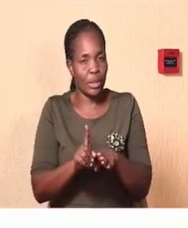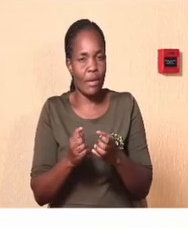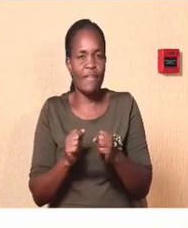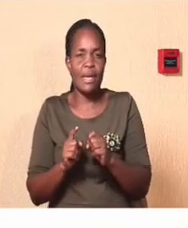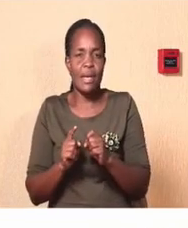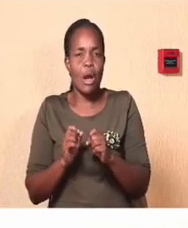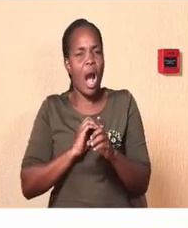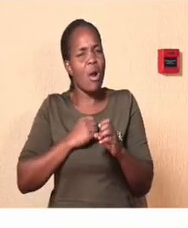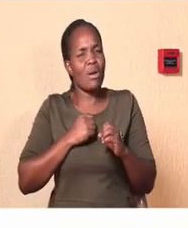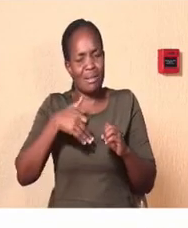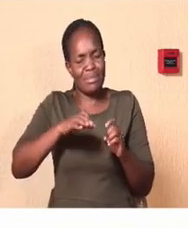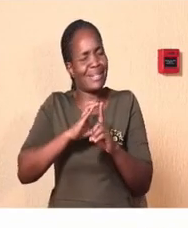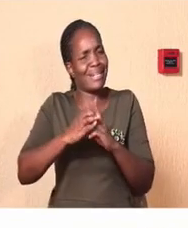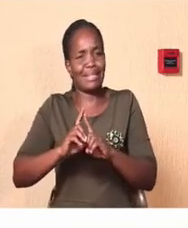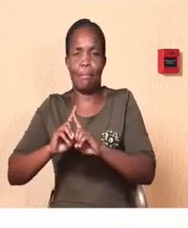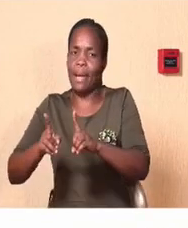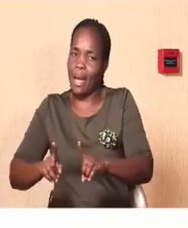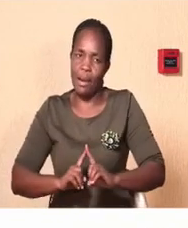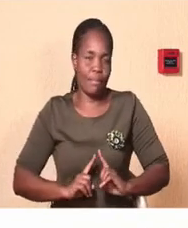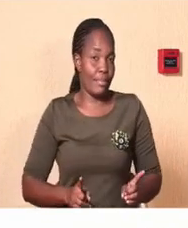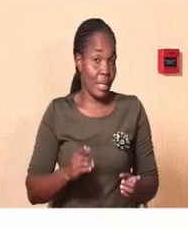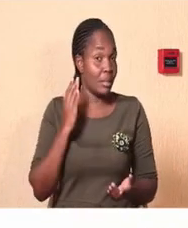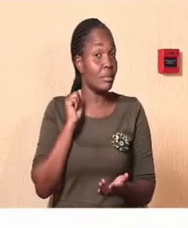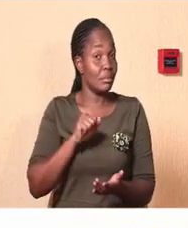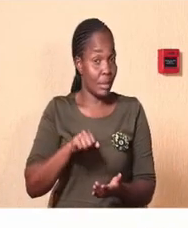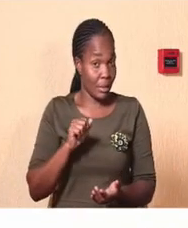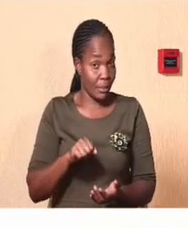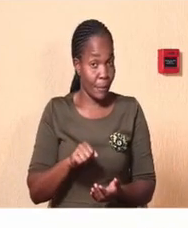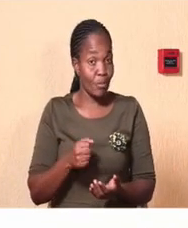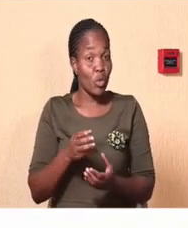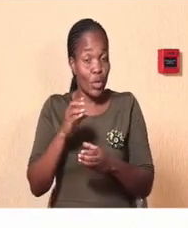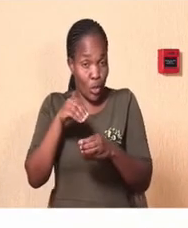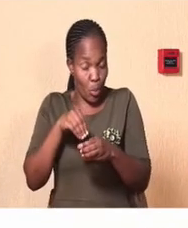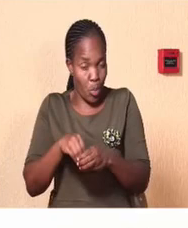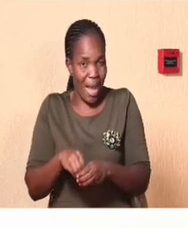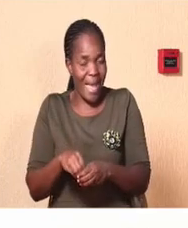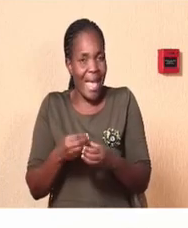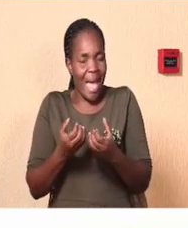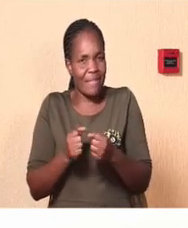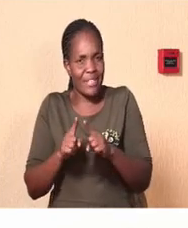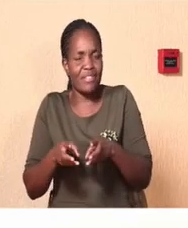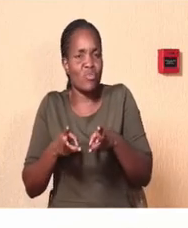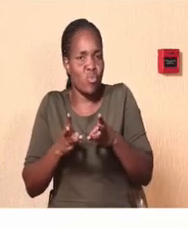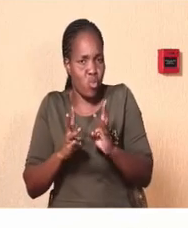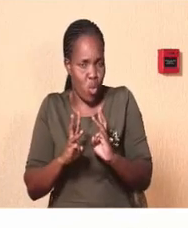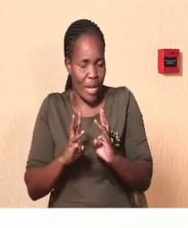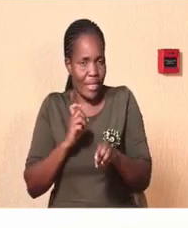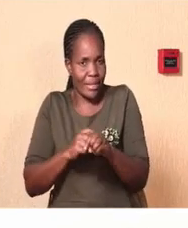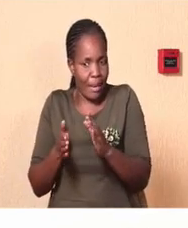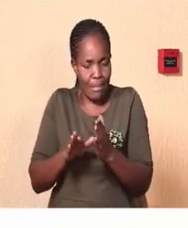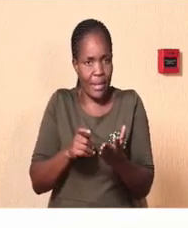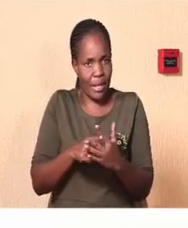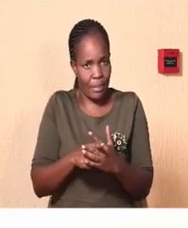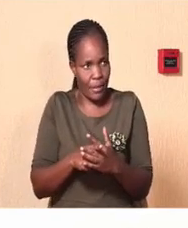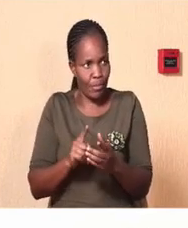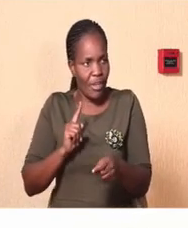different cultural and traditions in Namibia that are also dealing differently with the death in the family. So